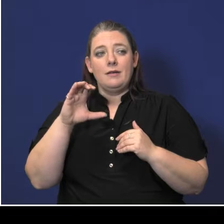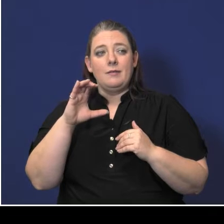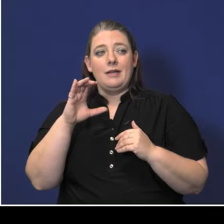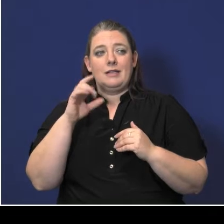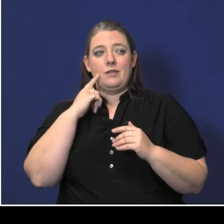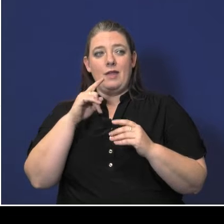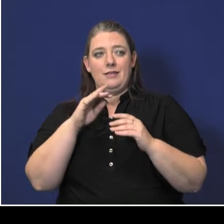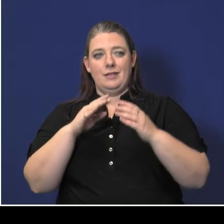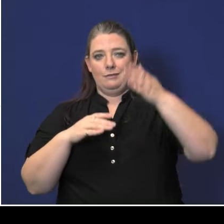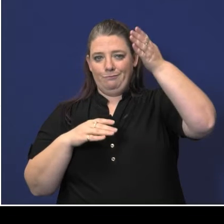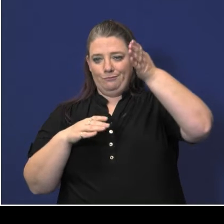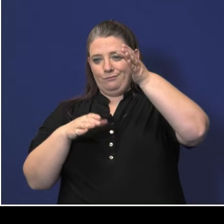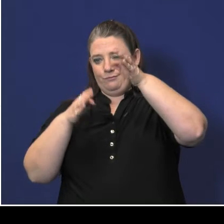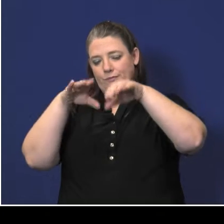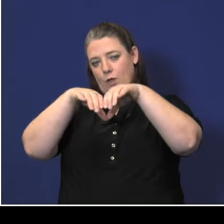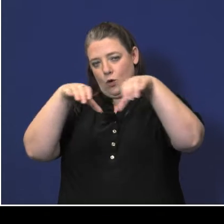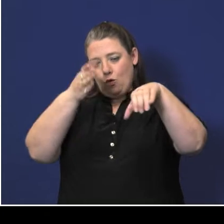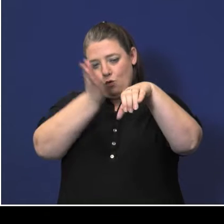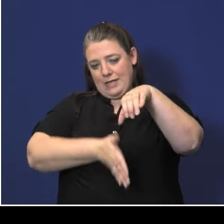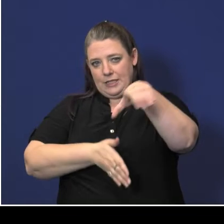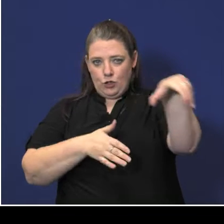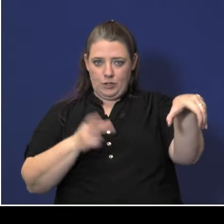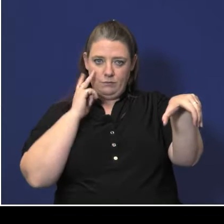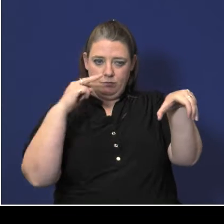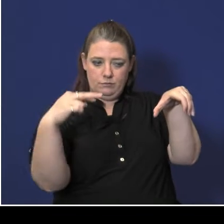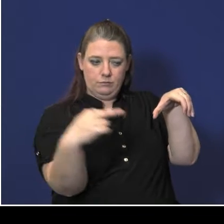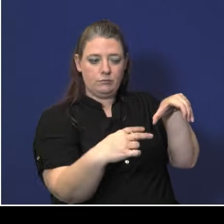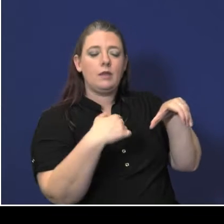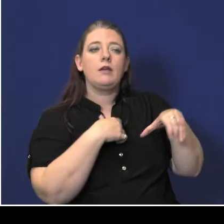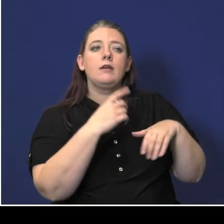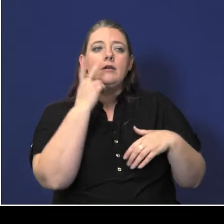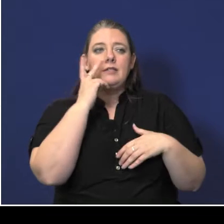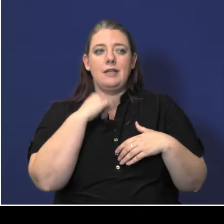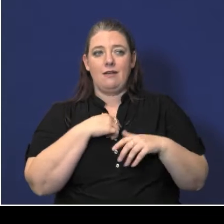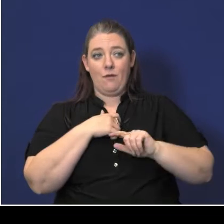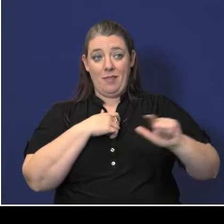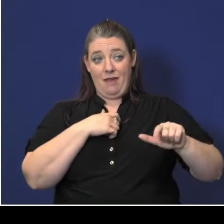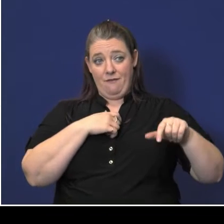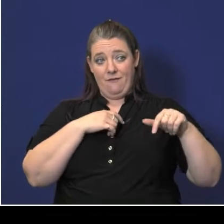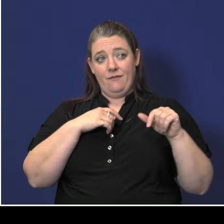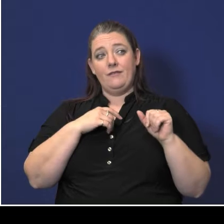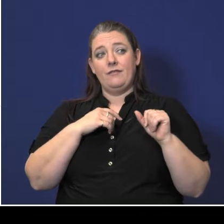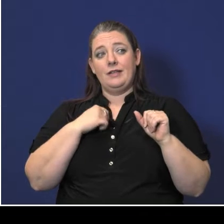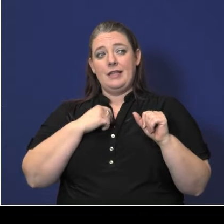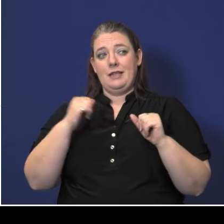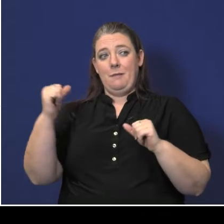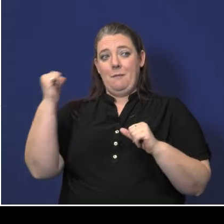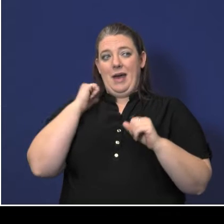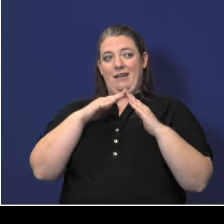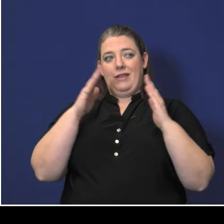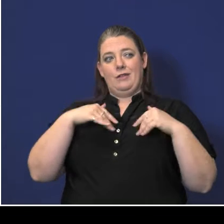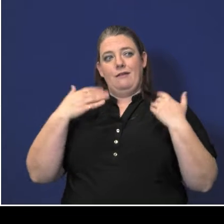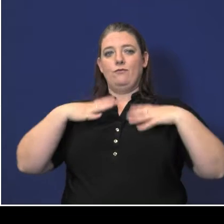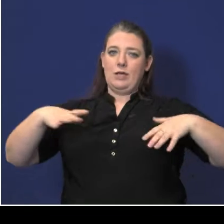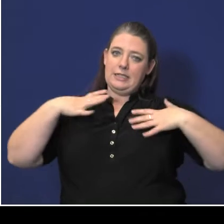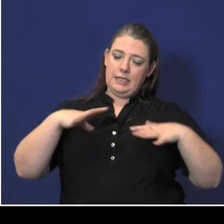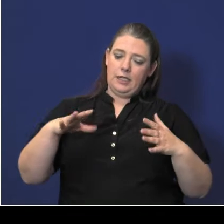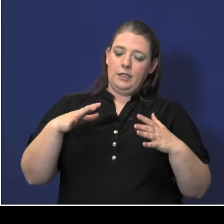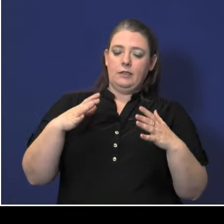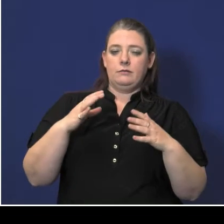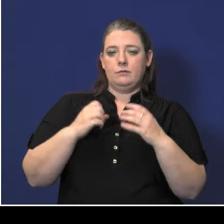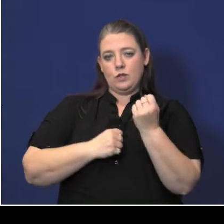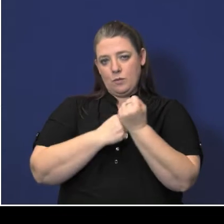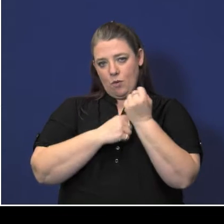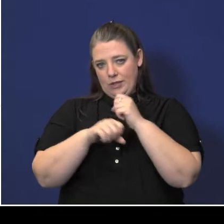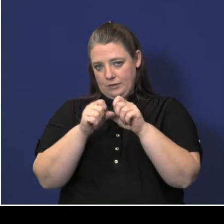this Visual and Performing Arts Center. So if you can see, starting from the left, this is the kind of the back of house where we have the dressing and all the support spaces,